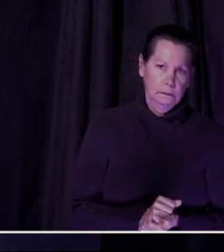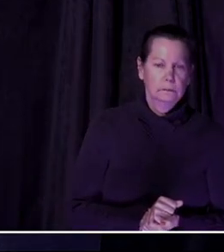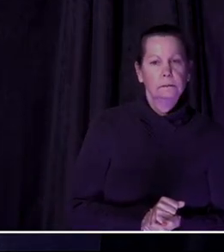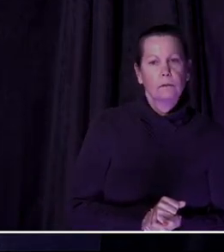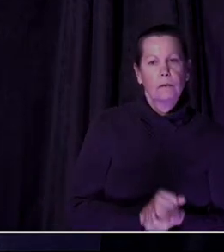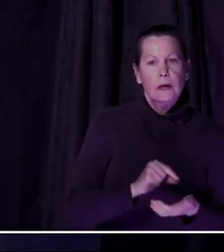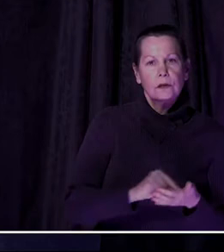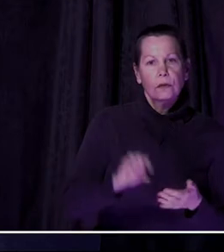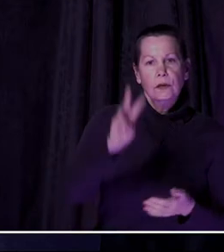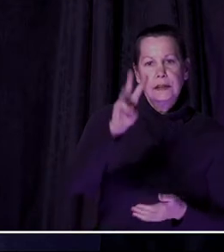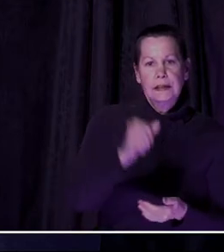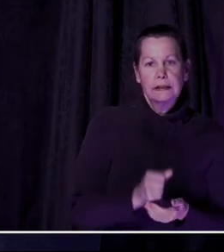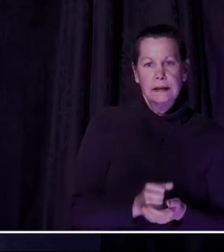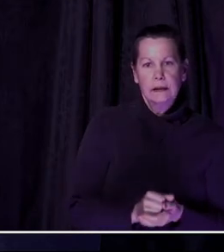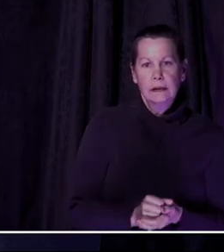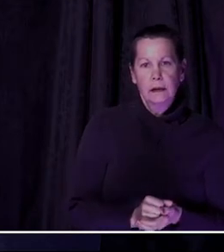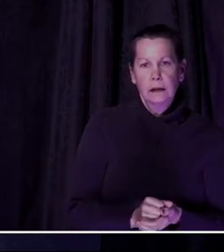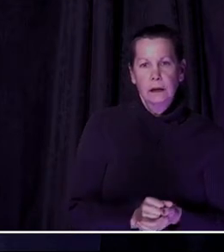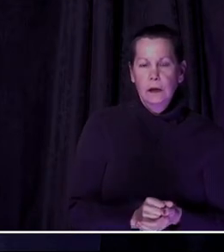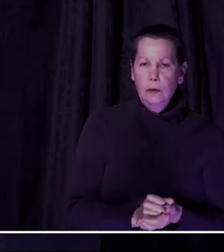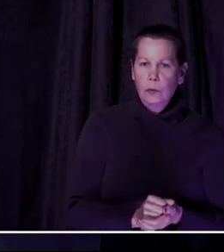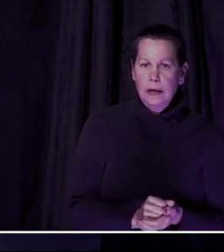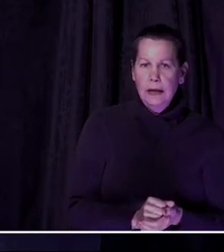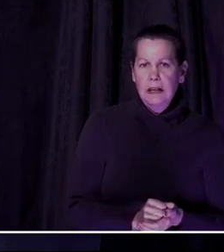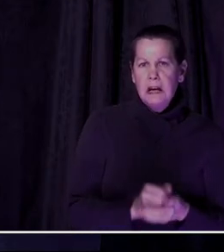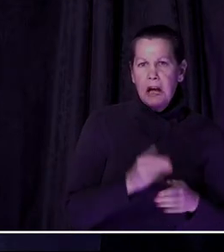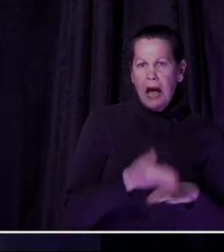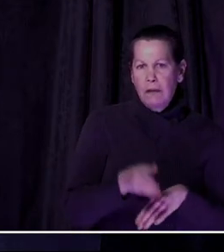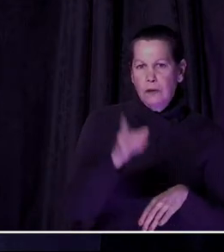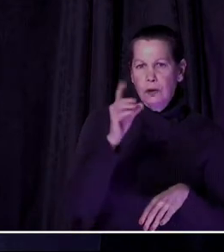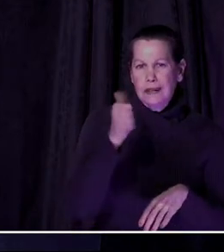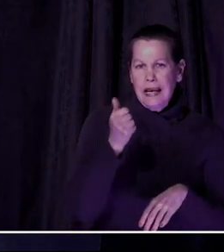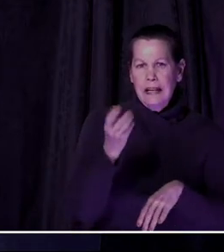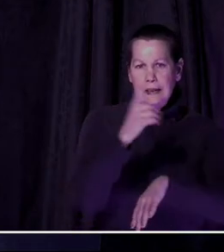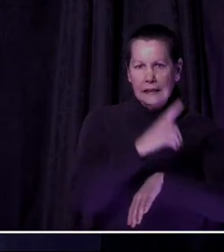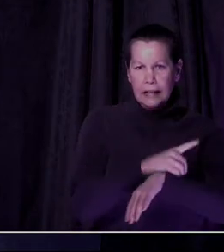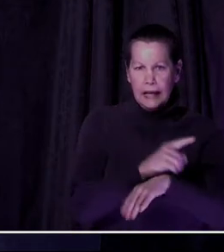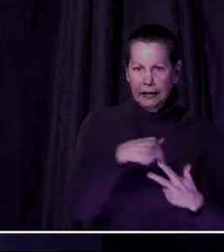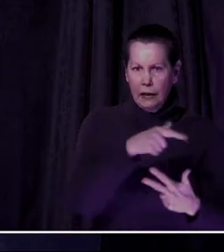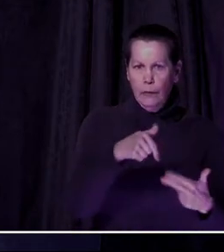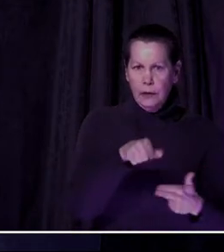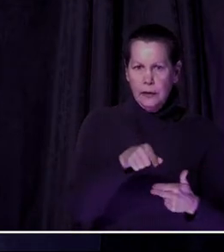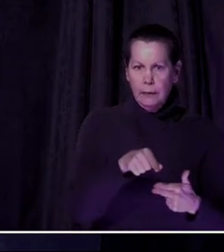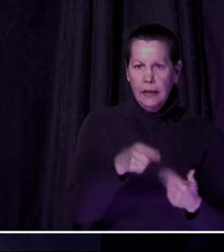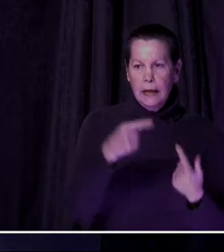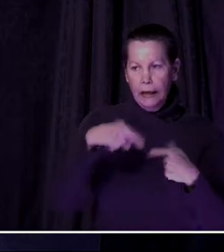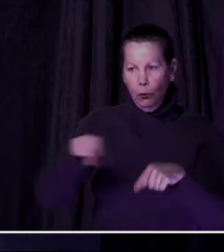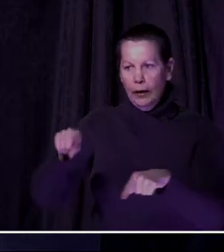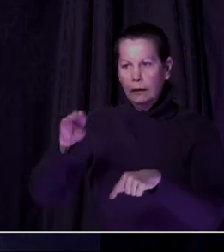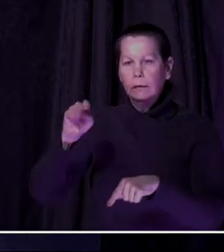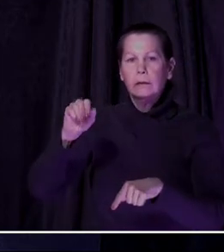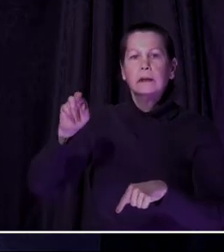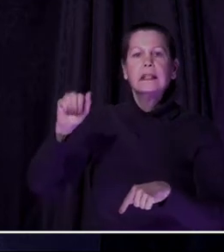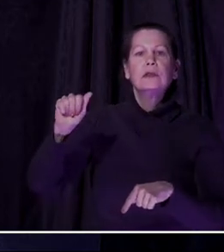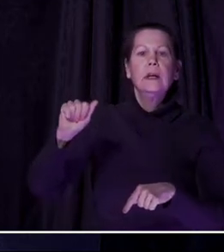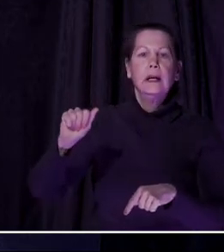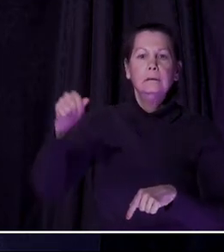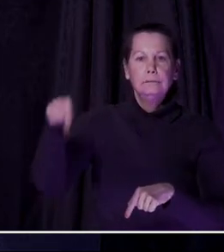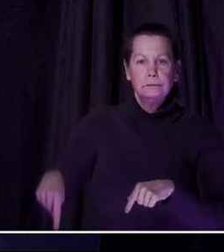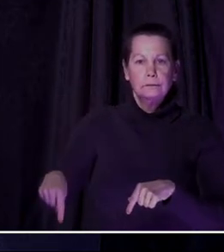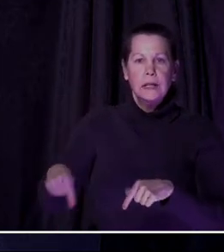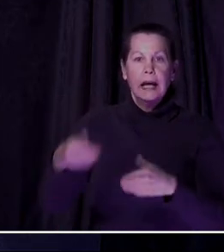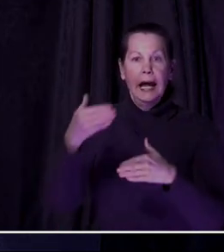In verse 6, when he had spent not more than 8-10 days among them, he went down to Caesarea. The